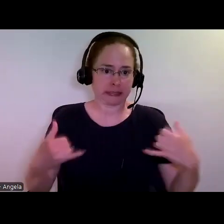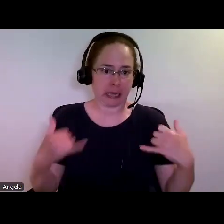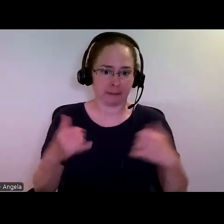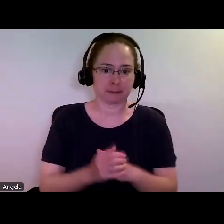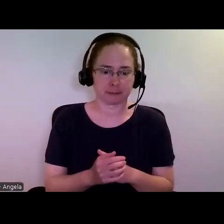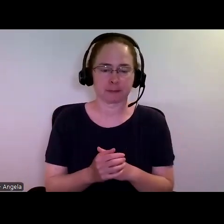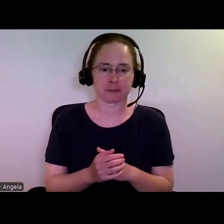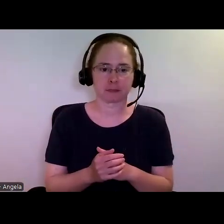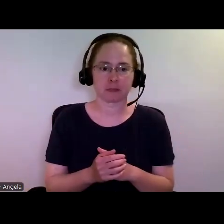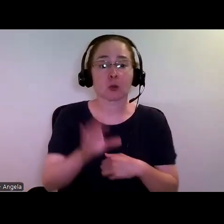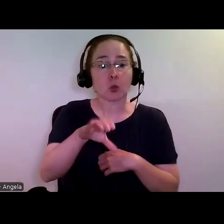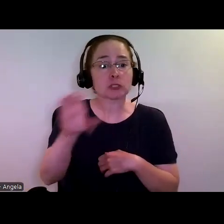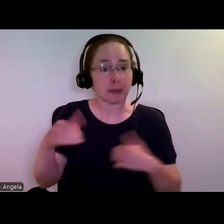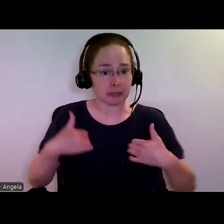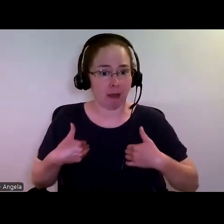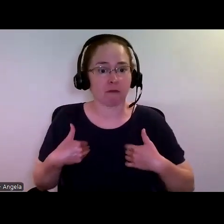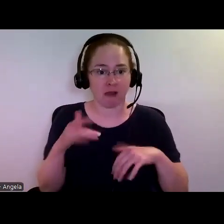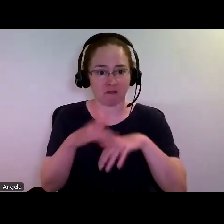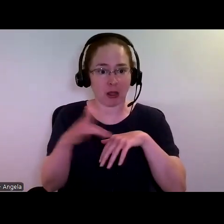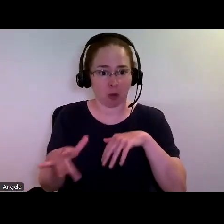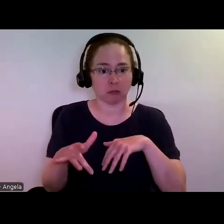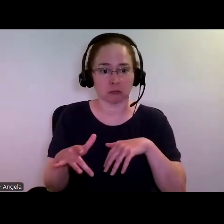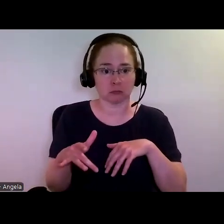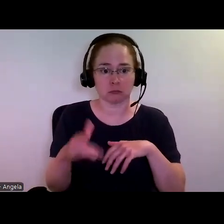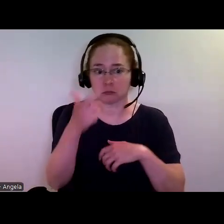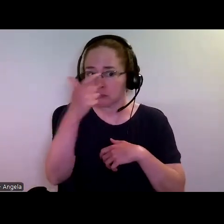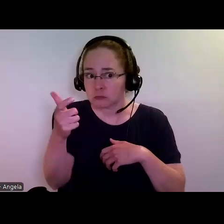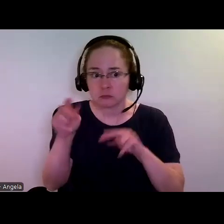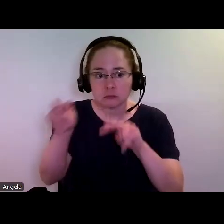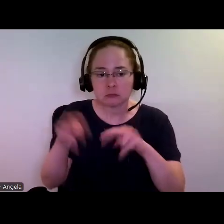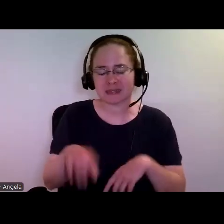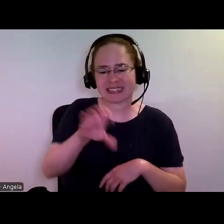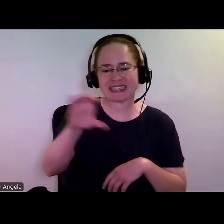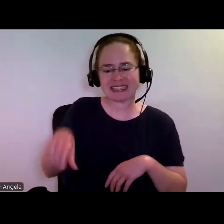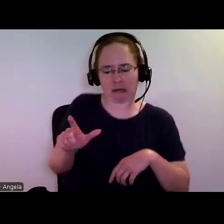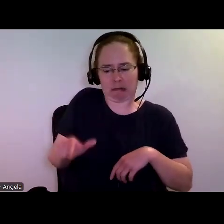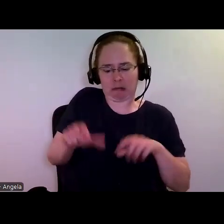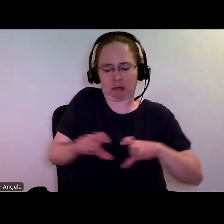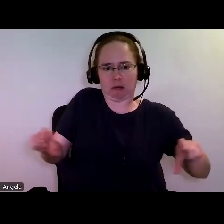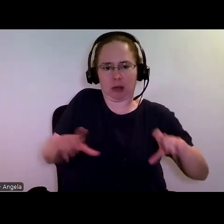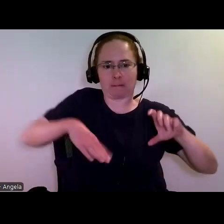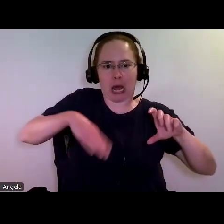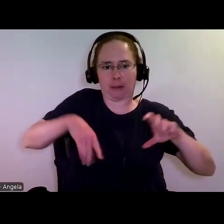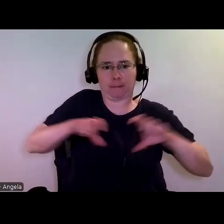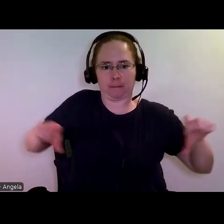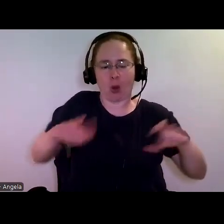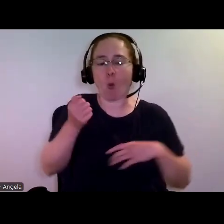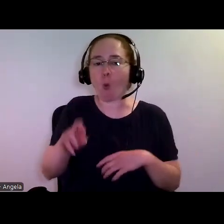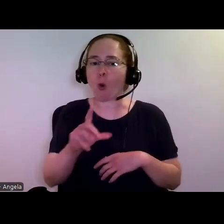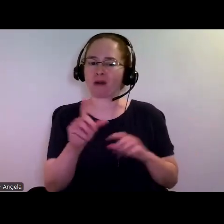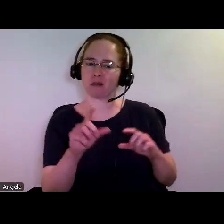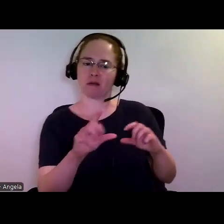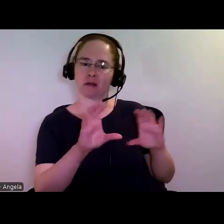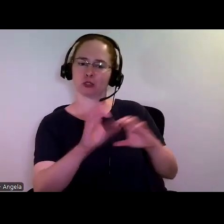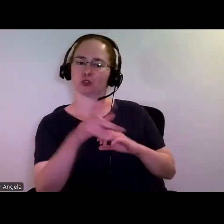today. Closed captioning is available and can be viewed by clicking the CC icon at the bottom of your screen or clicking the link in the